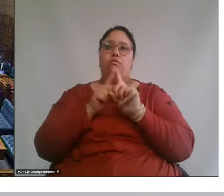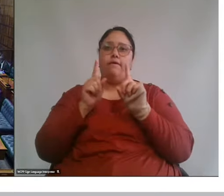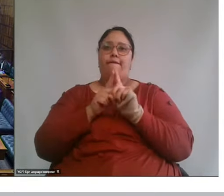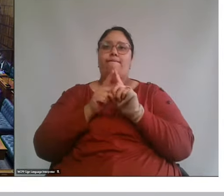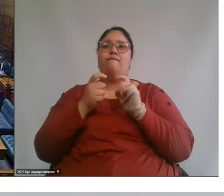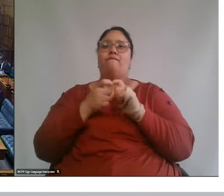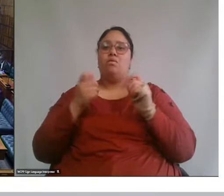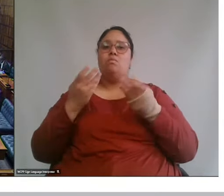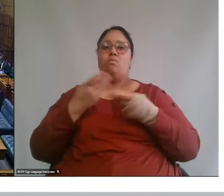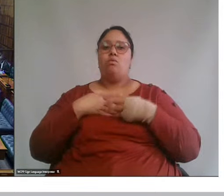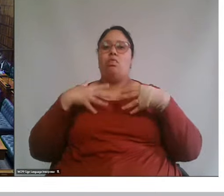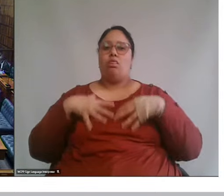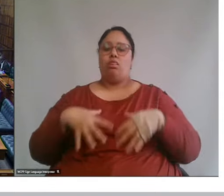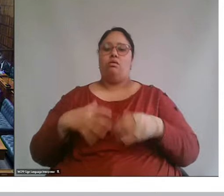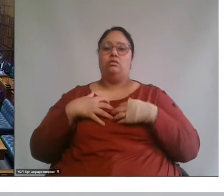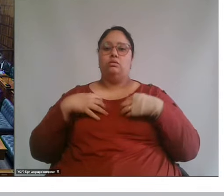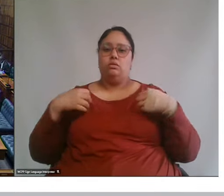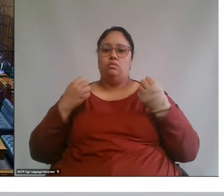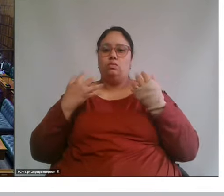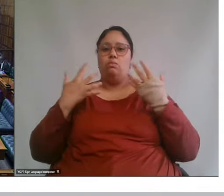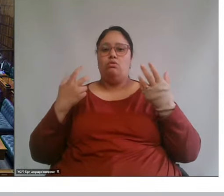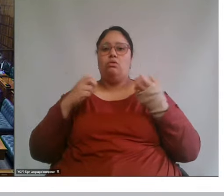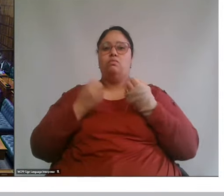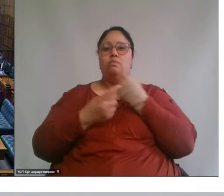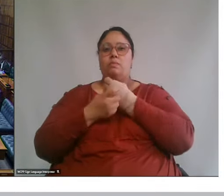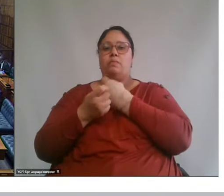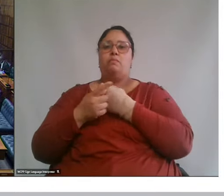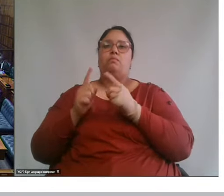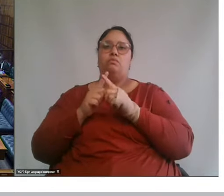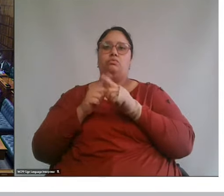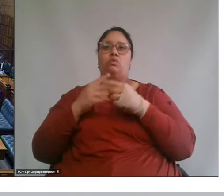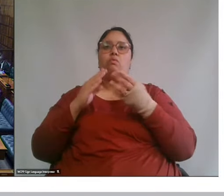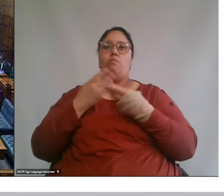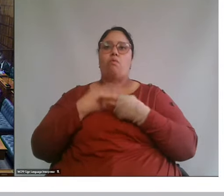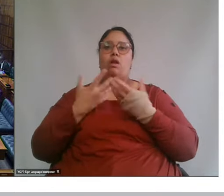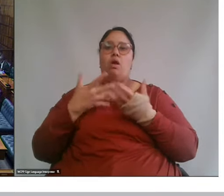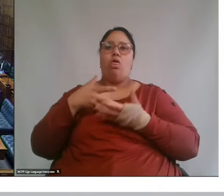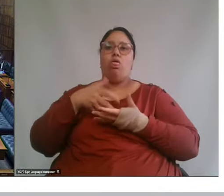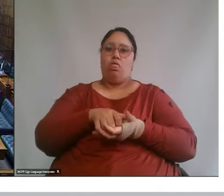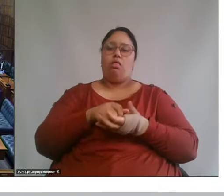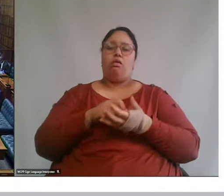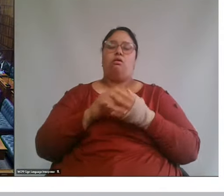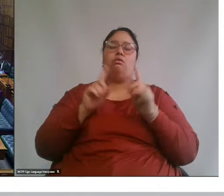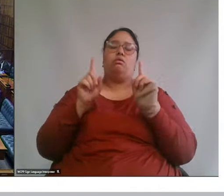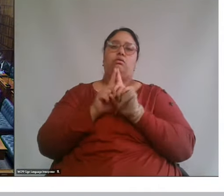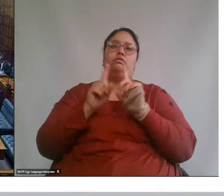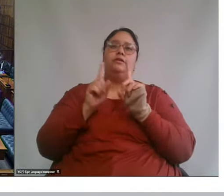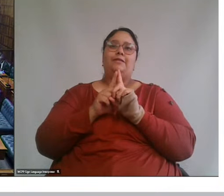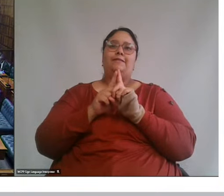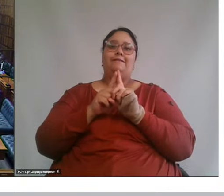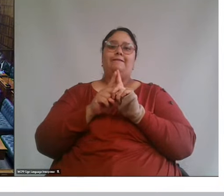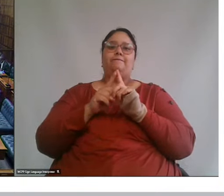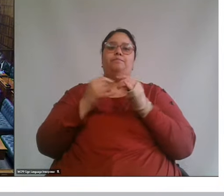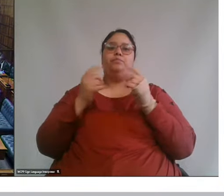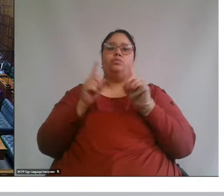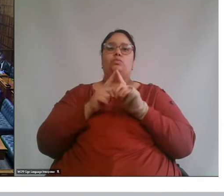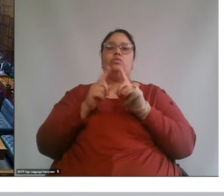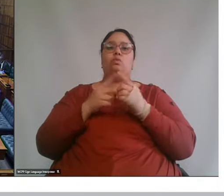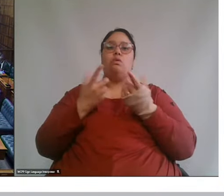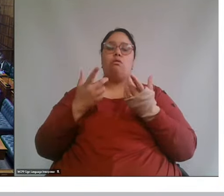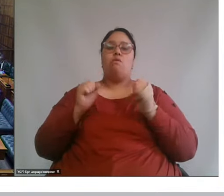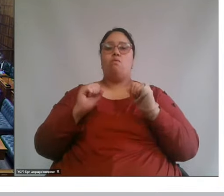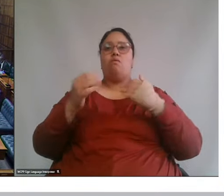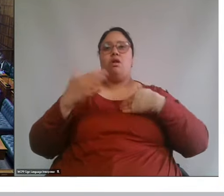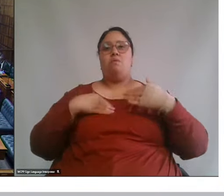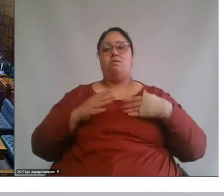story and I'm raising this because you know at at one point here I think in the last Administration I